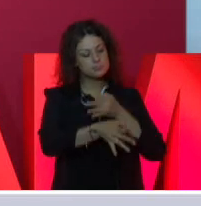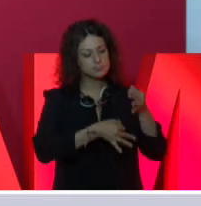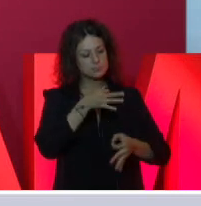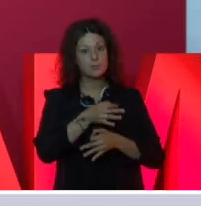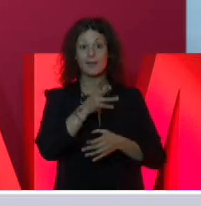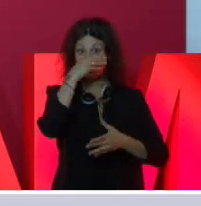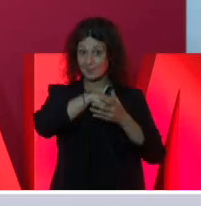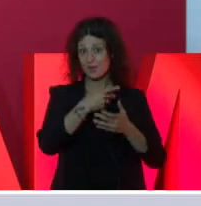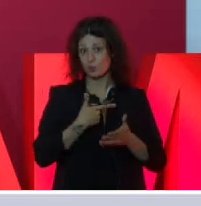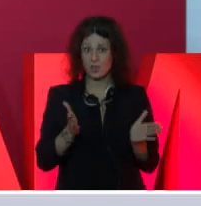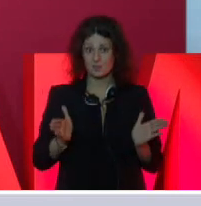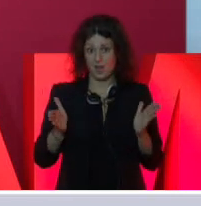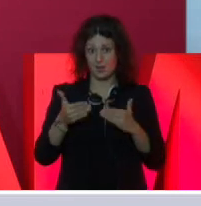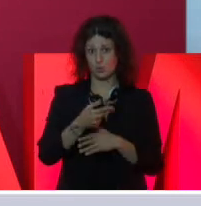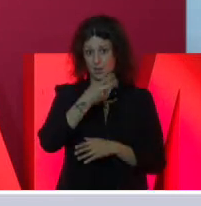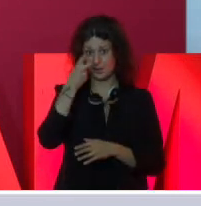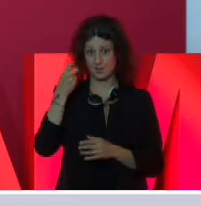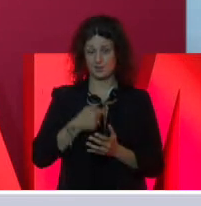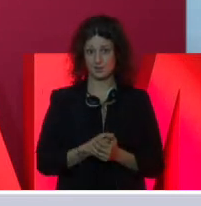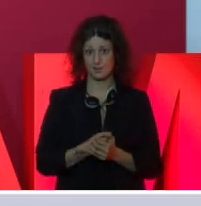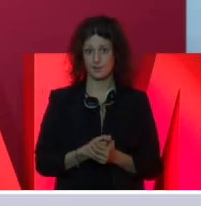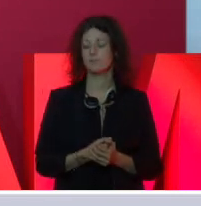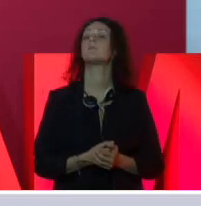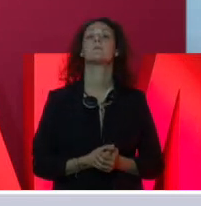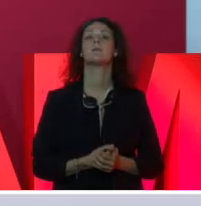black box, but vis-a-vis a human black box,